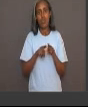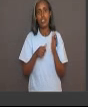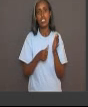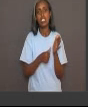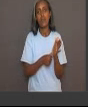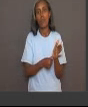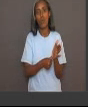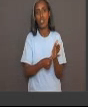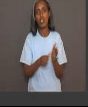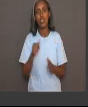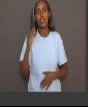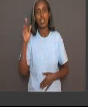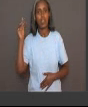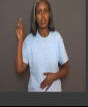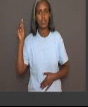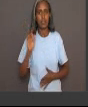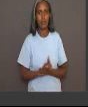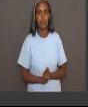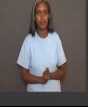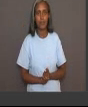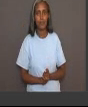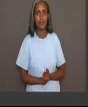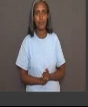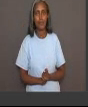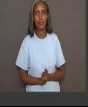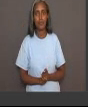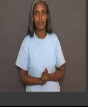symbolically like this.